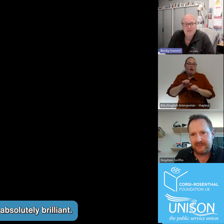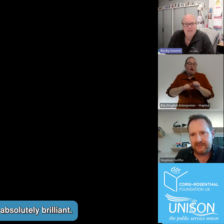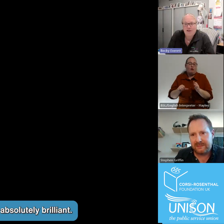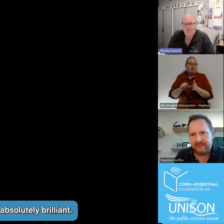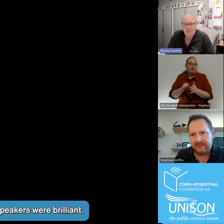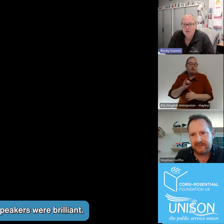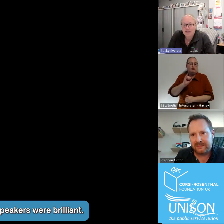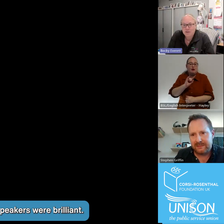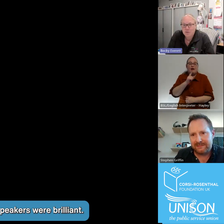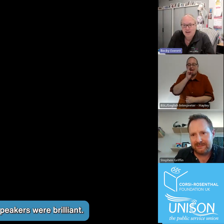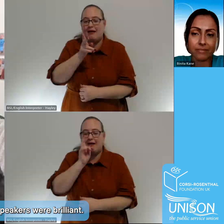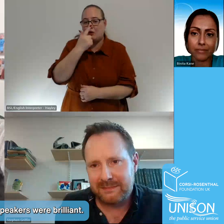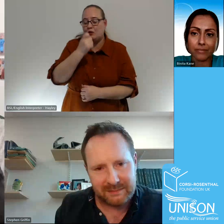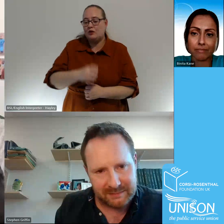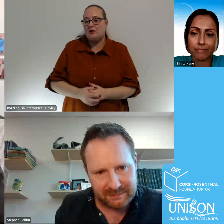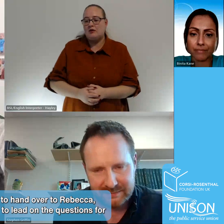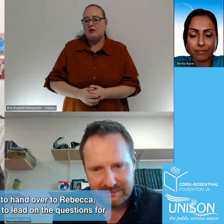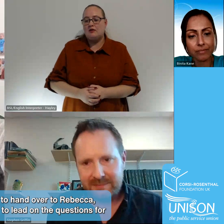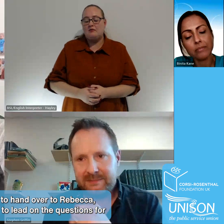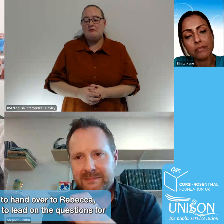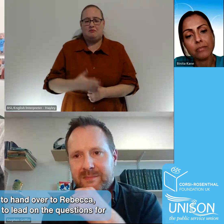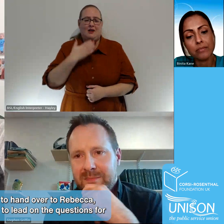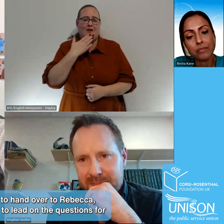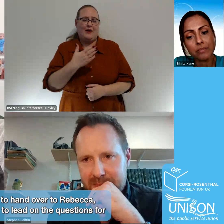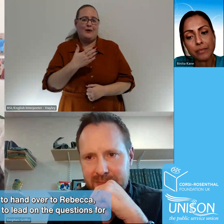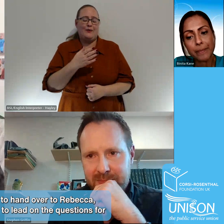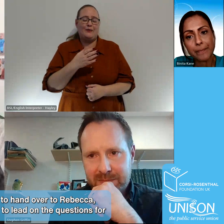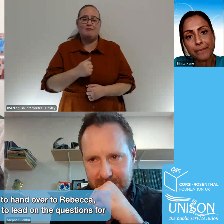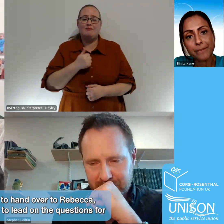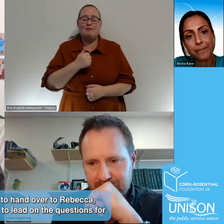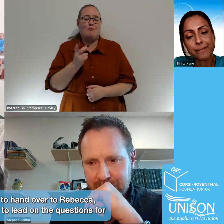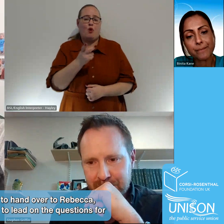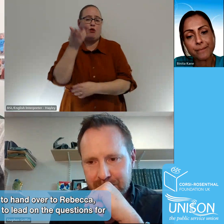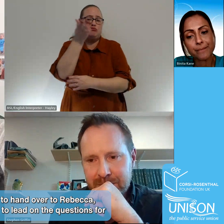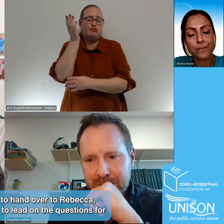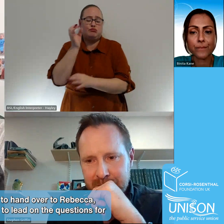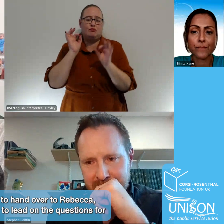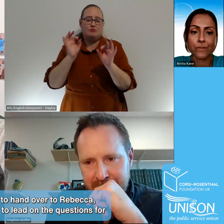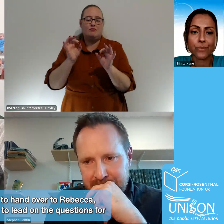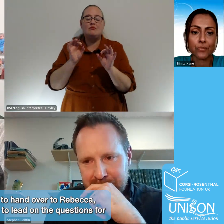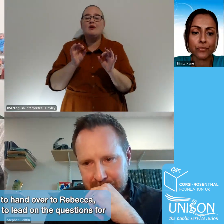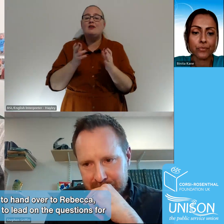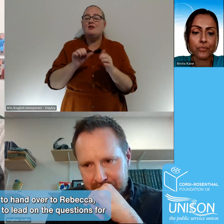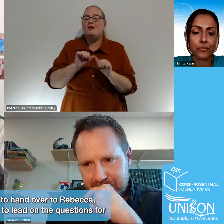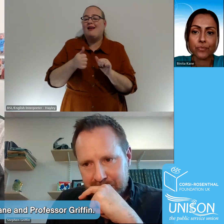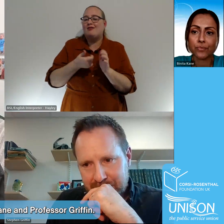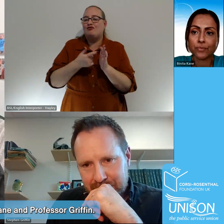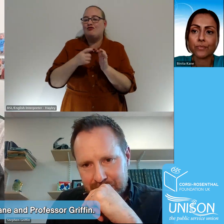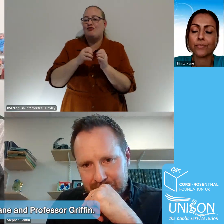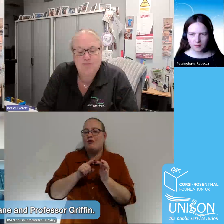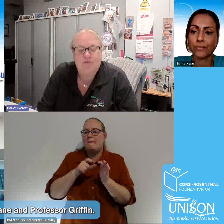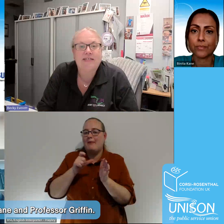Thank you. Absolutely brilliant. Both speakers were brilliant. I'm going to hand over to Rebecca, who's going to lead on the questions for